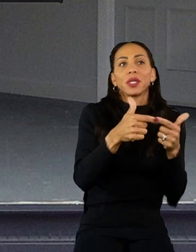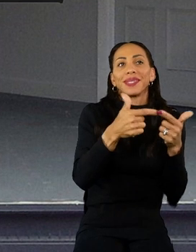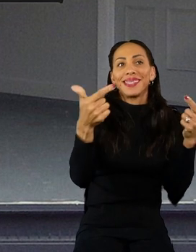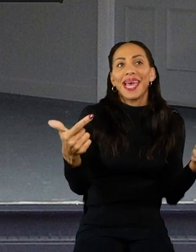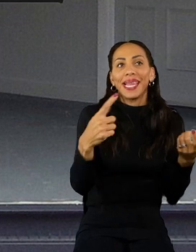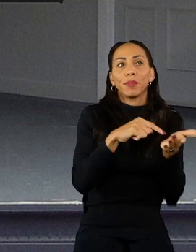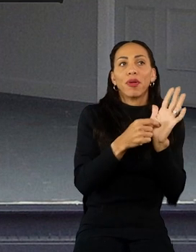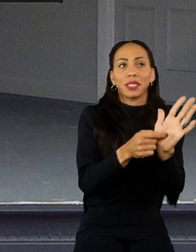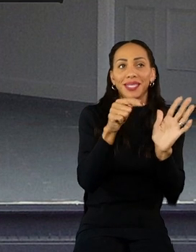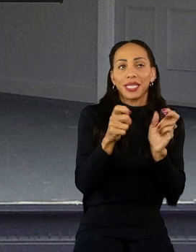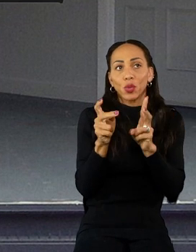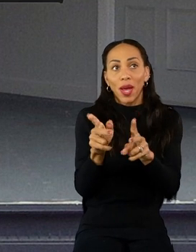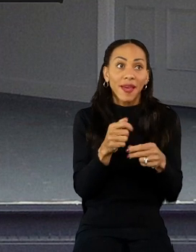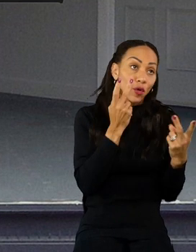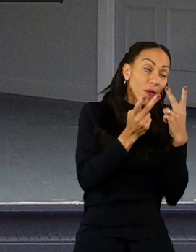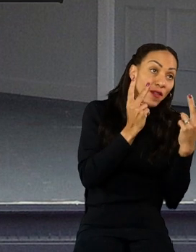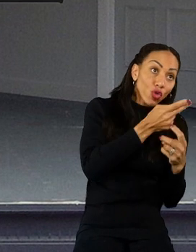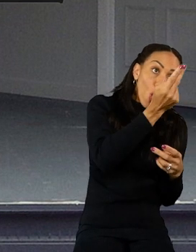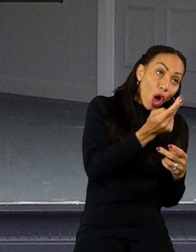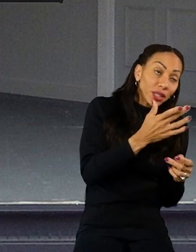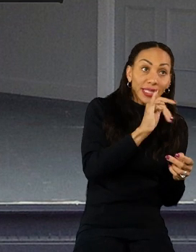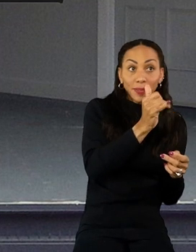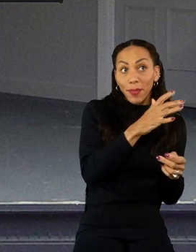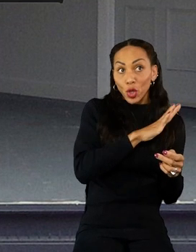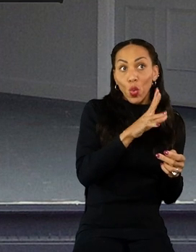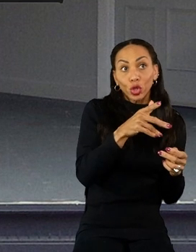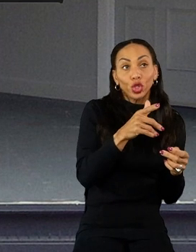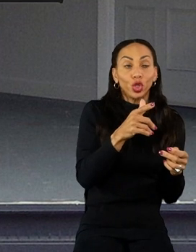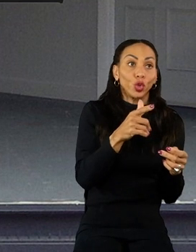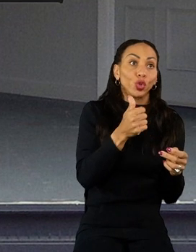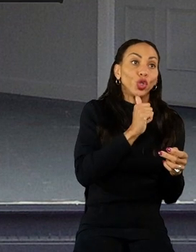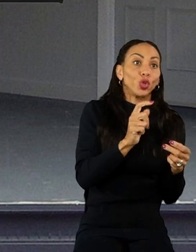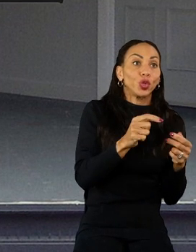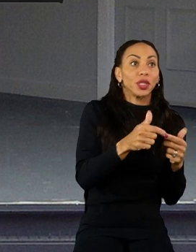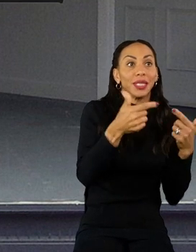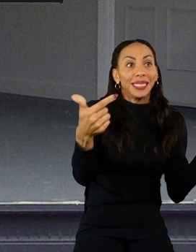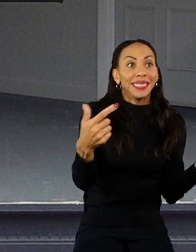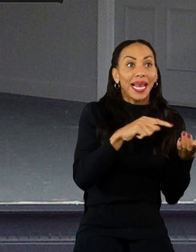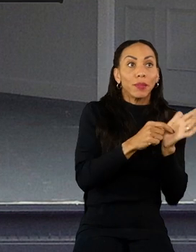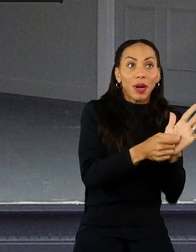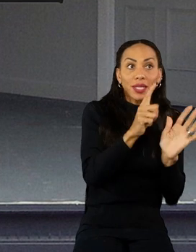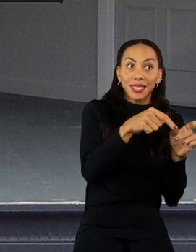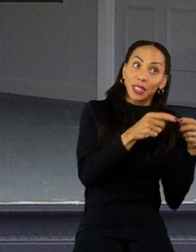wish to use telepresence this way. If you're a visual artist, you may wish to explore it this way, but and also